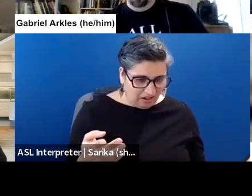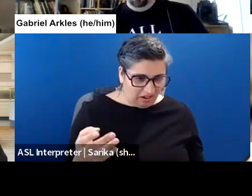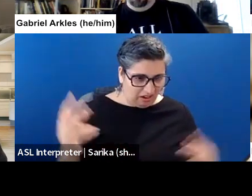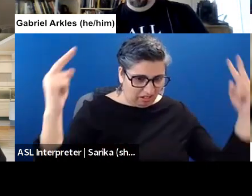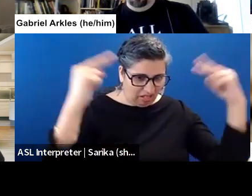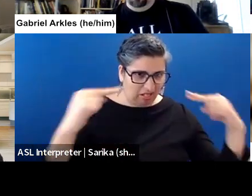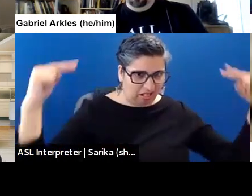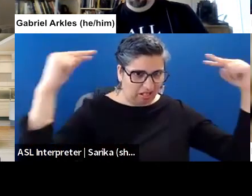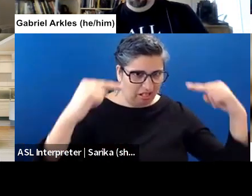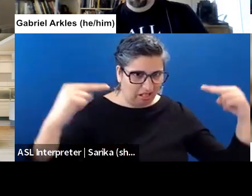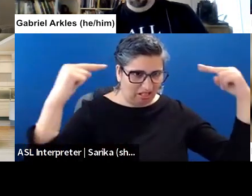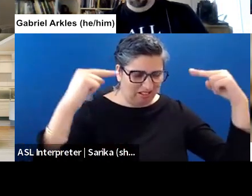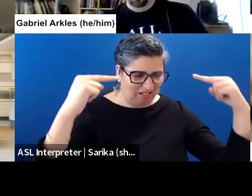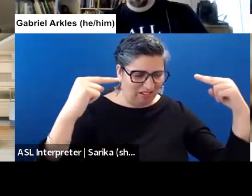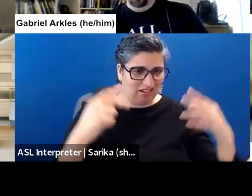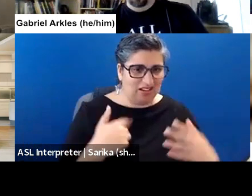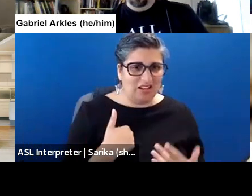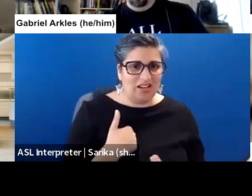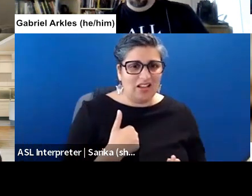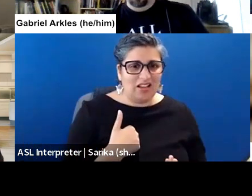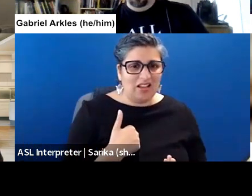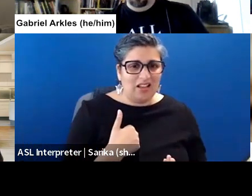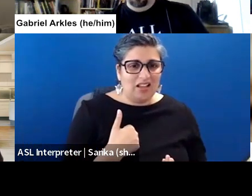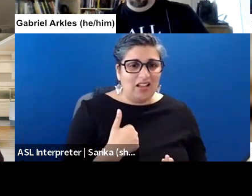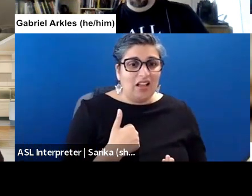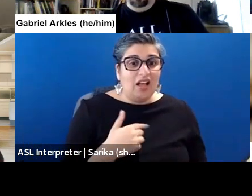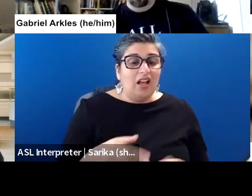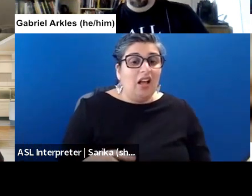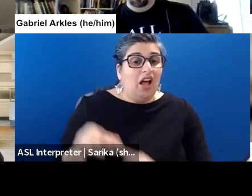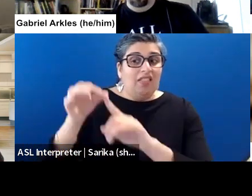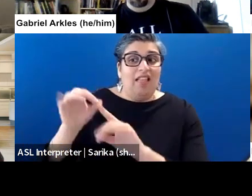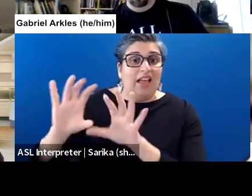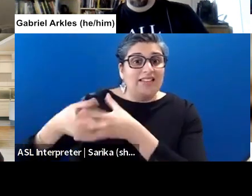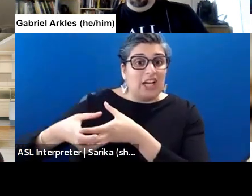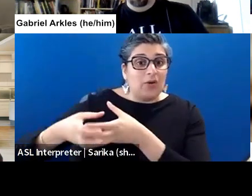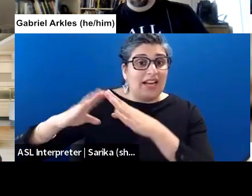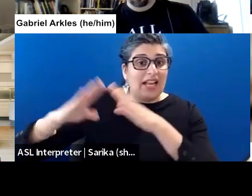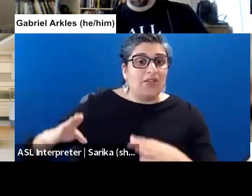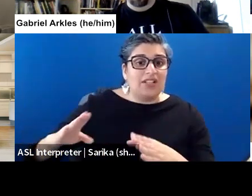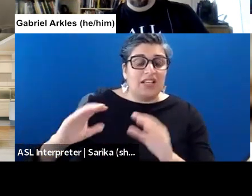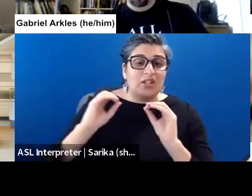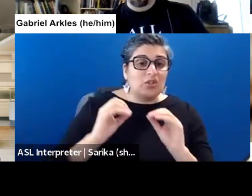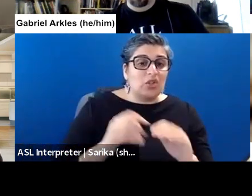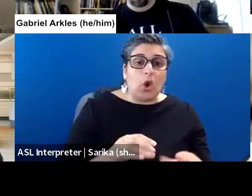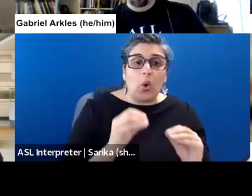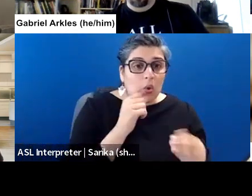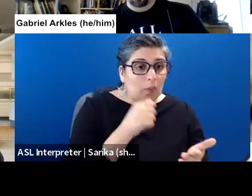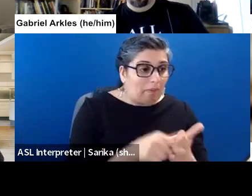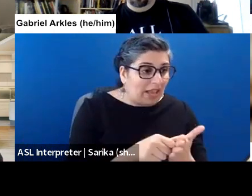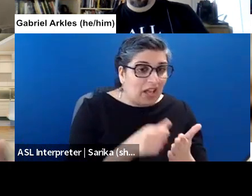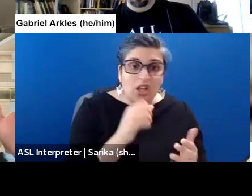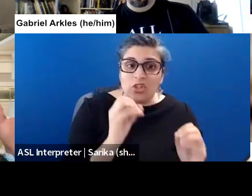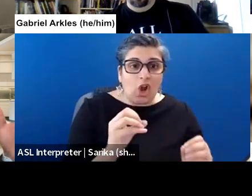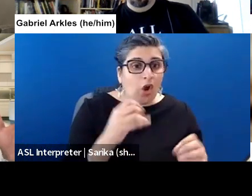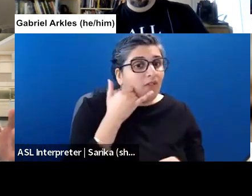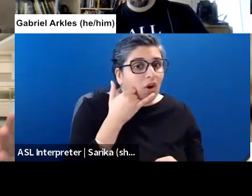You don't know anything. Unlike the SHU, the segregated housing unit, you get no mail, you get no phone calls. They disappear you right there in the